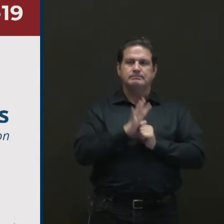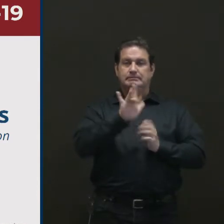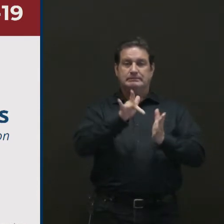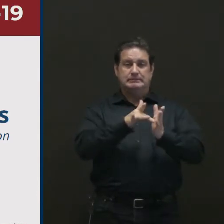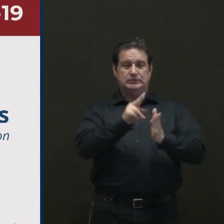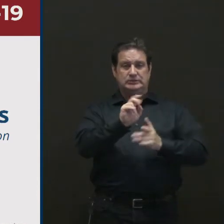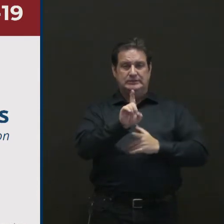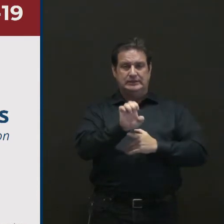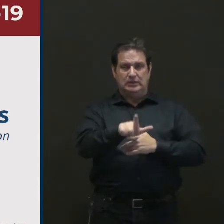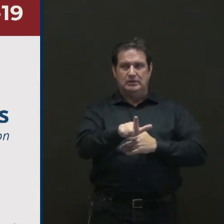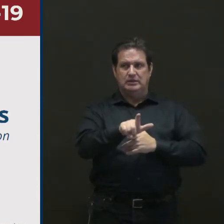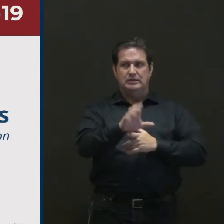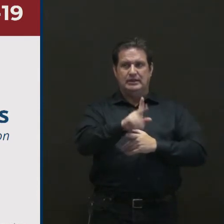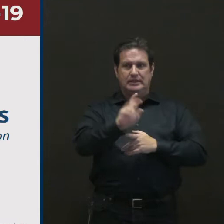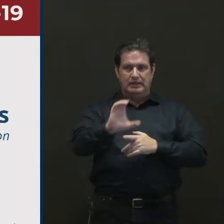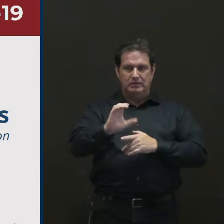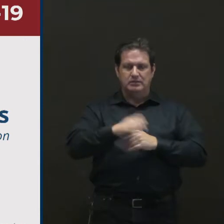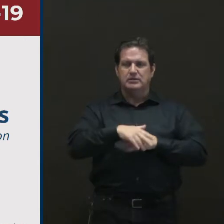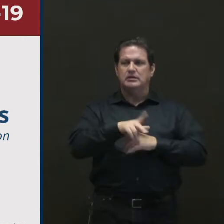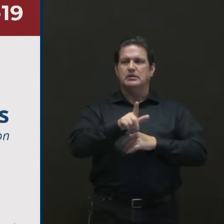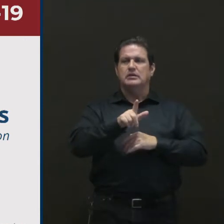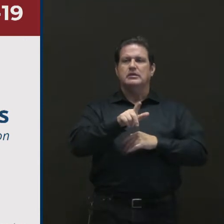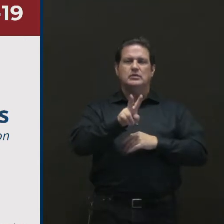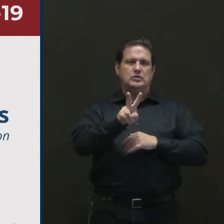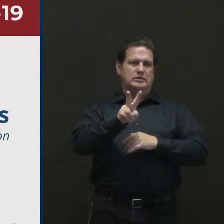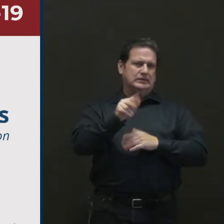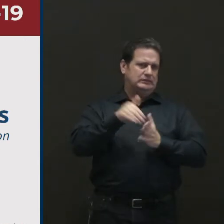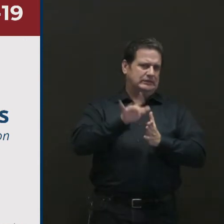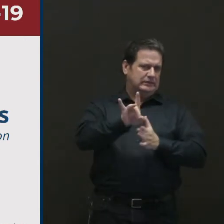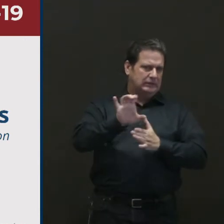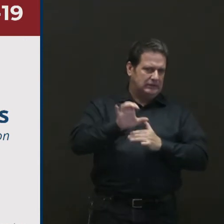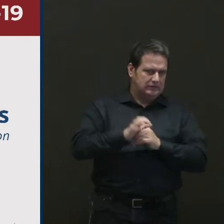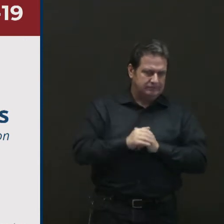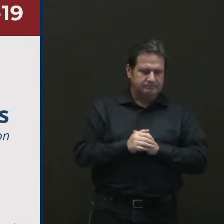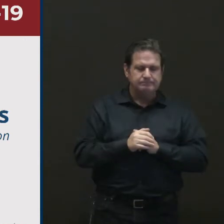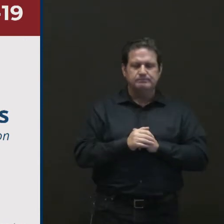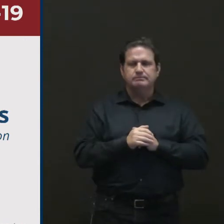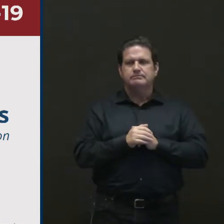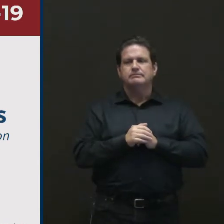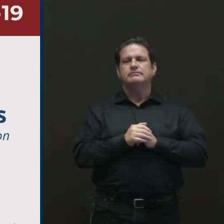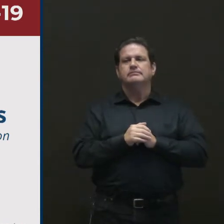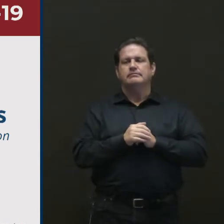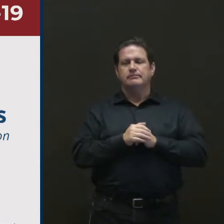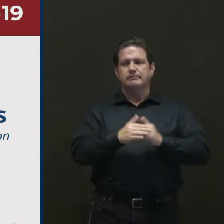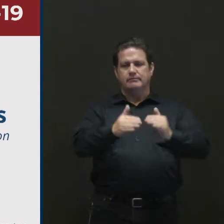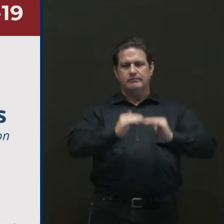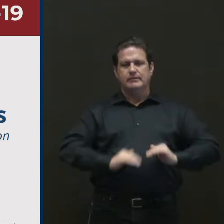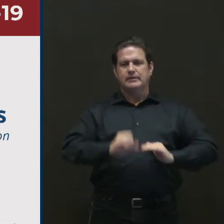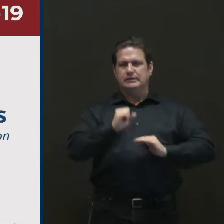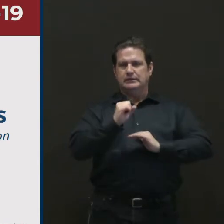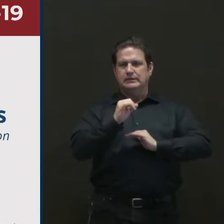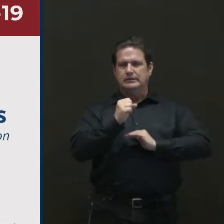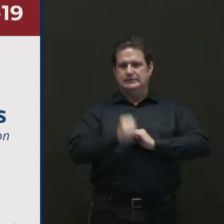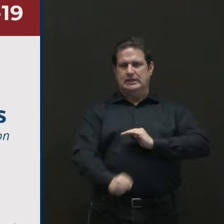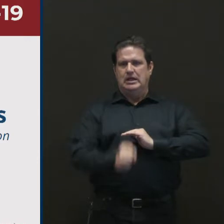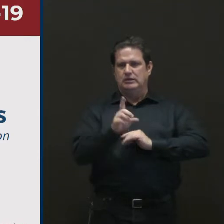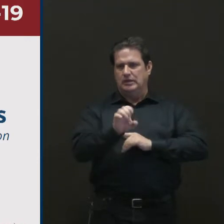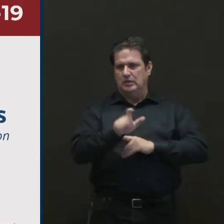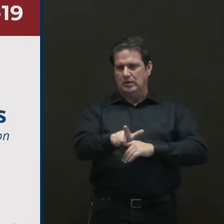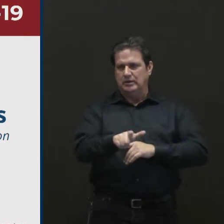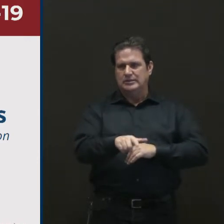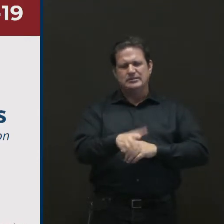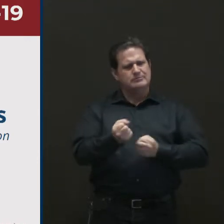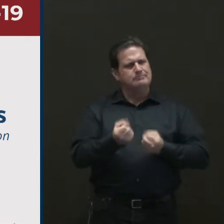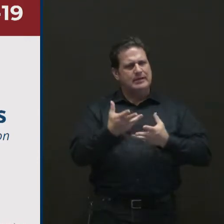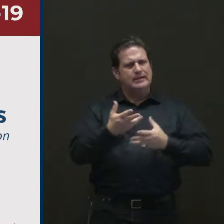County at 2,800, about consistent with the population percentage there. And again, too many